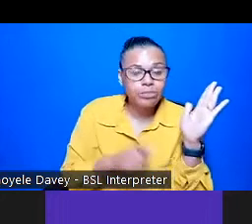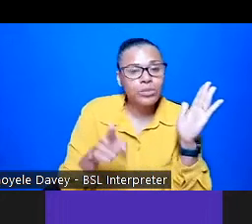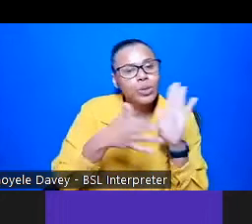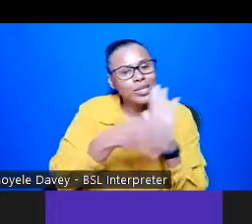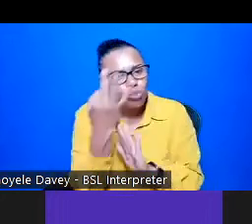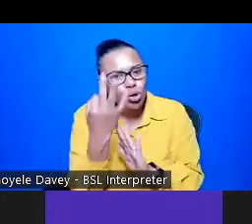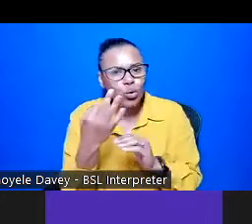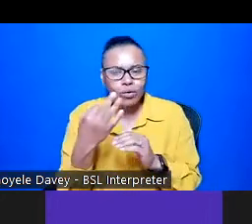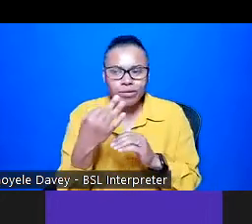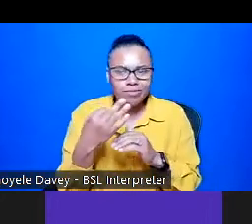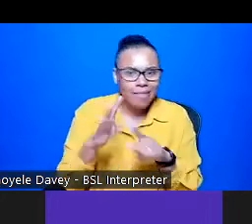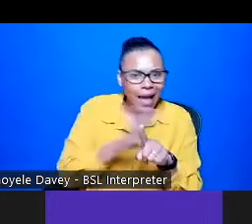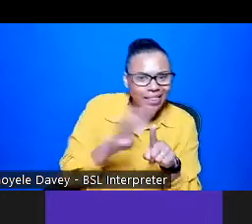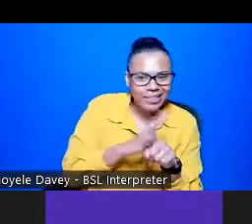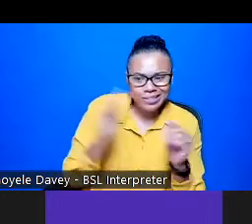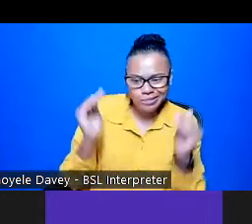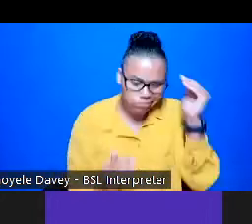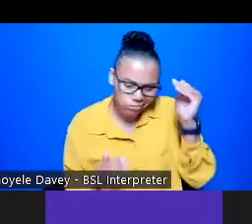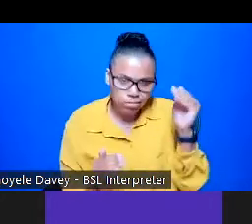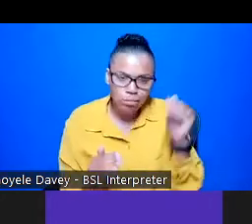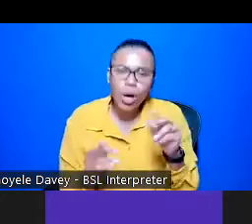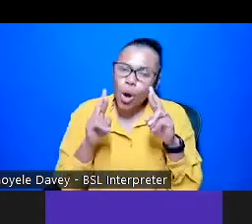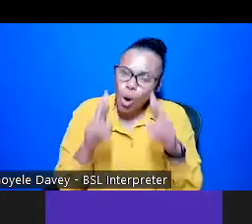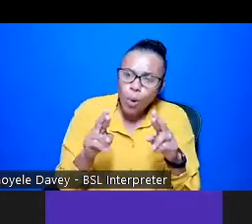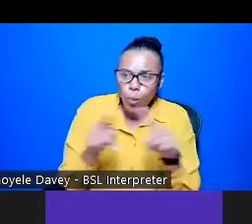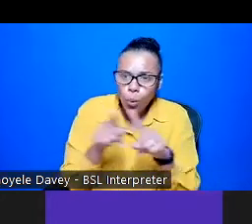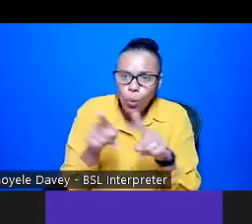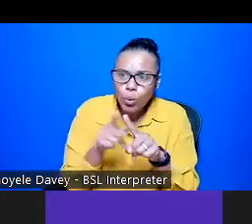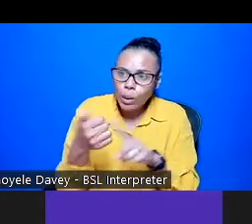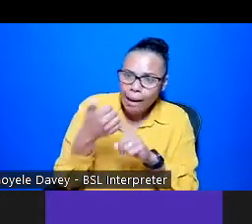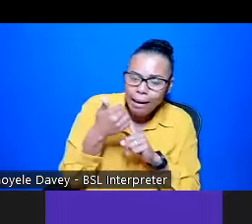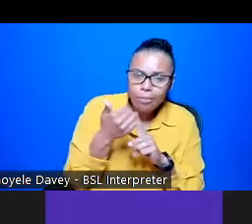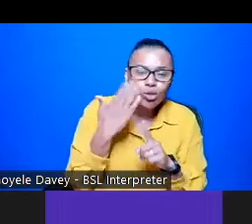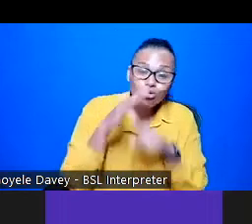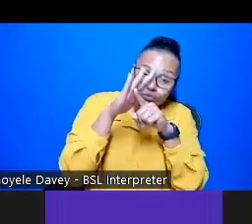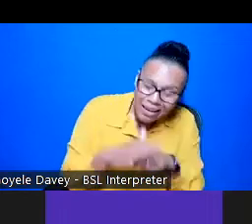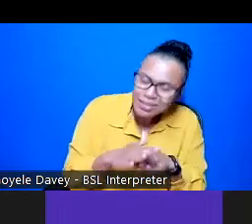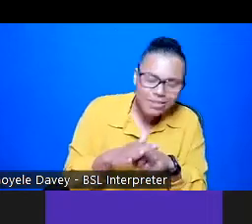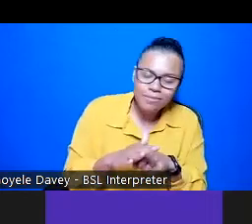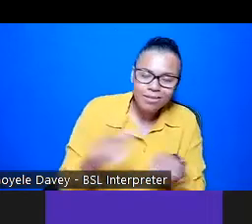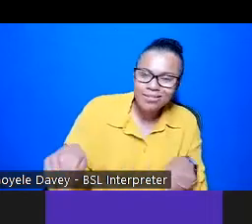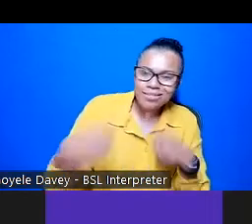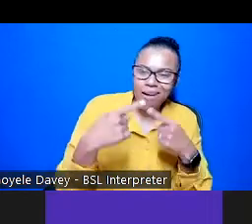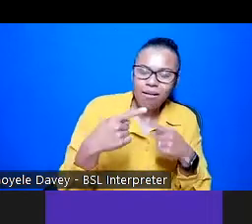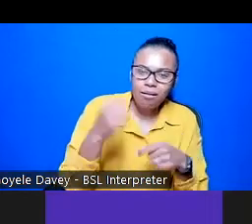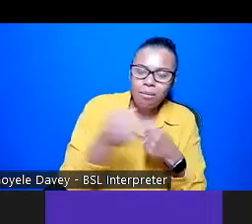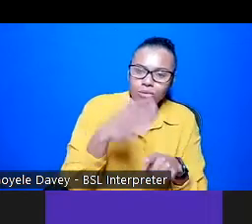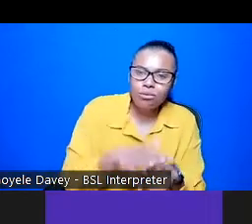gap and tackle systemic racism and ensure that sport in the UK is for everybody.